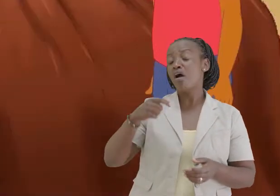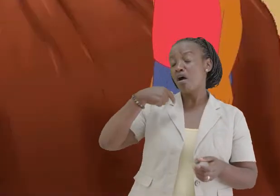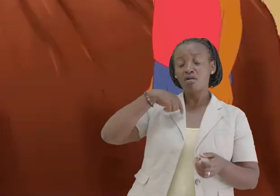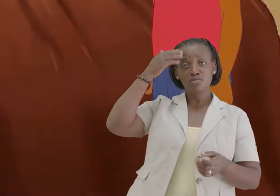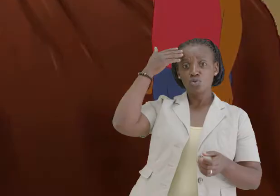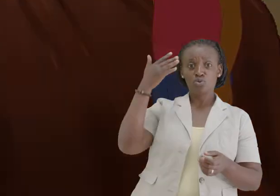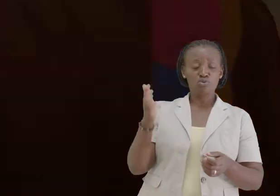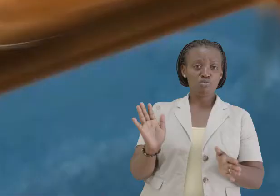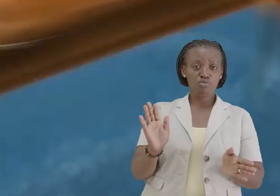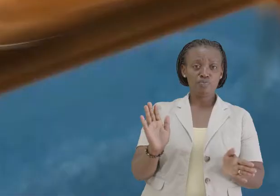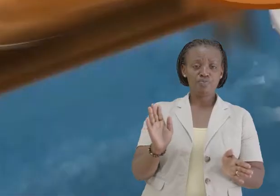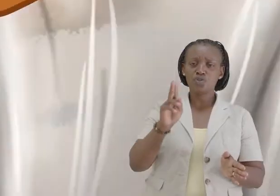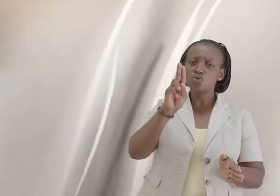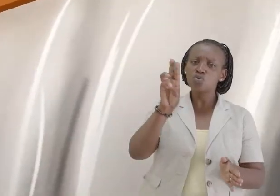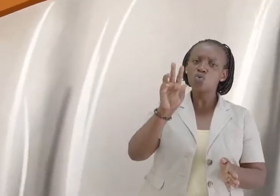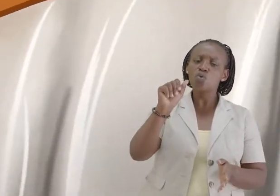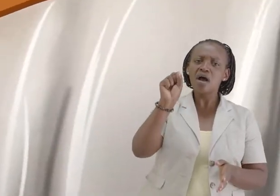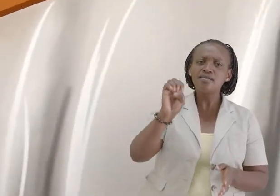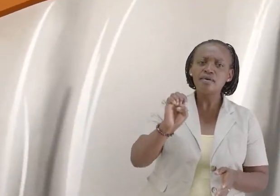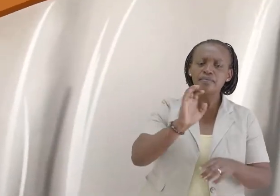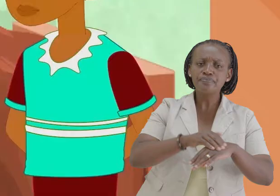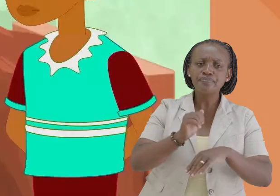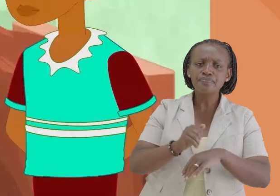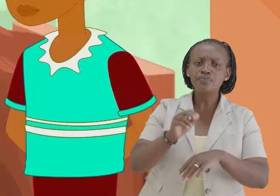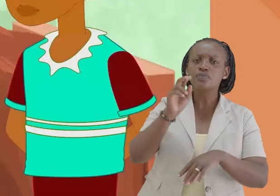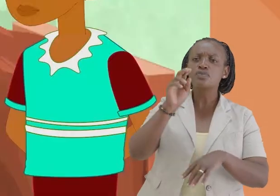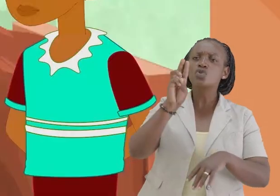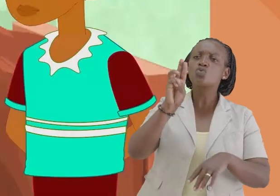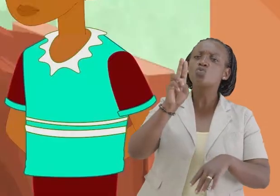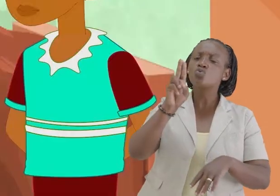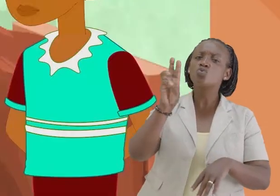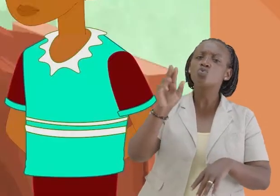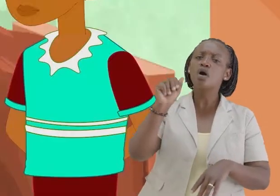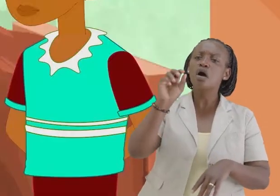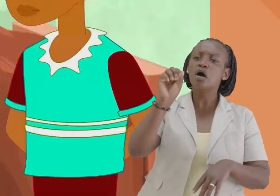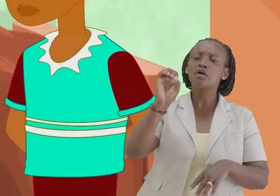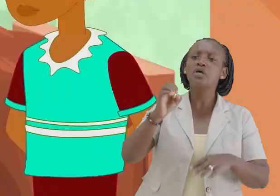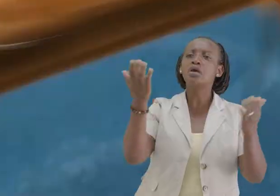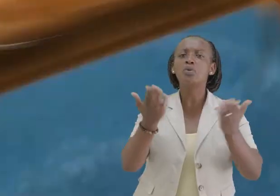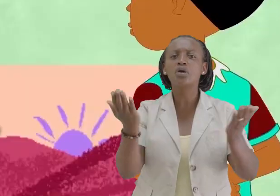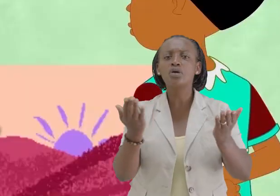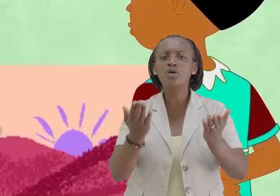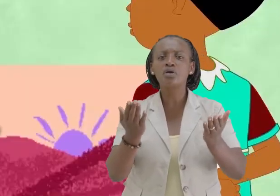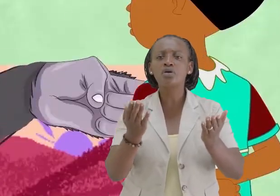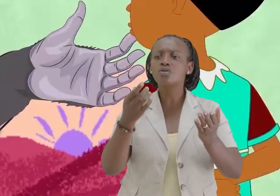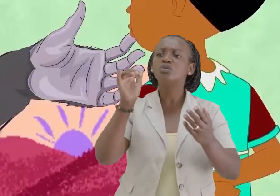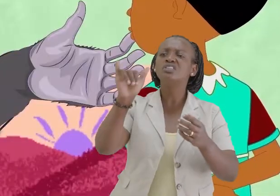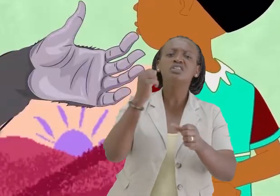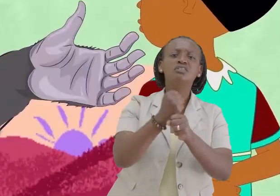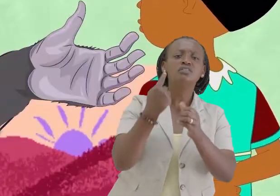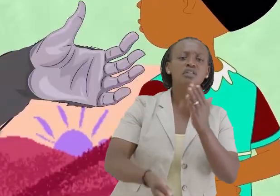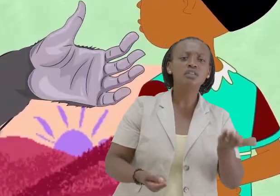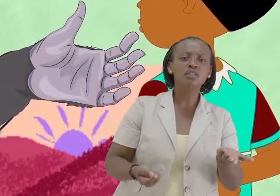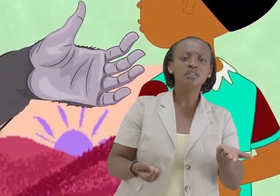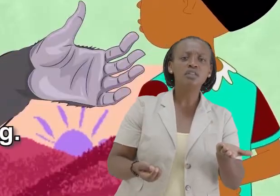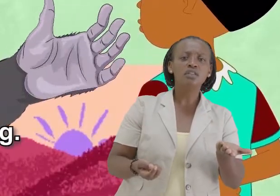I don't know. Wase? Wase? Where are you? What are you kids